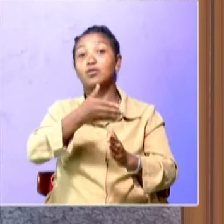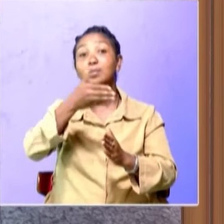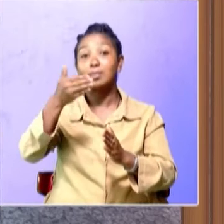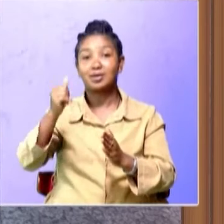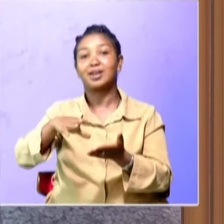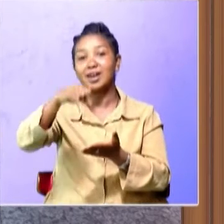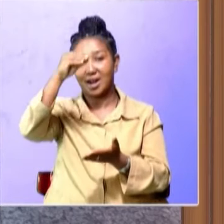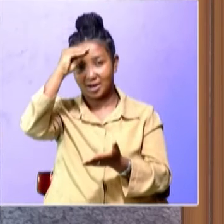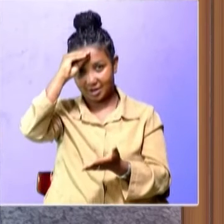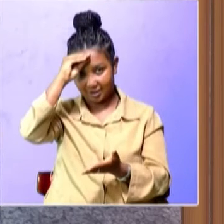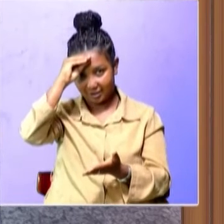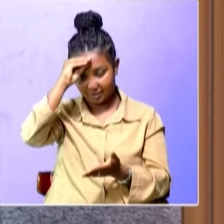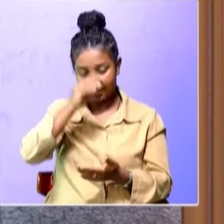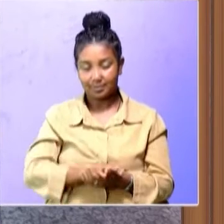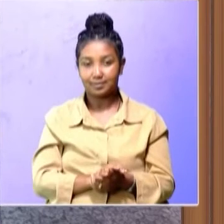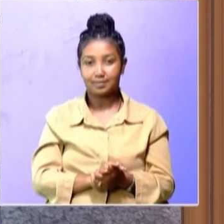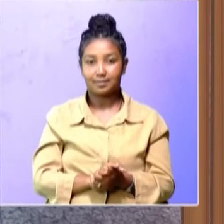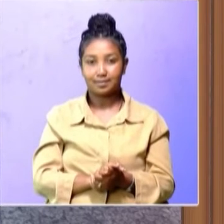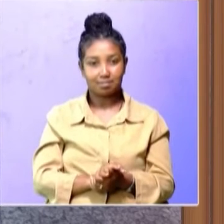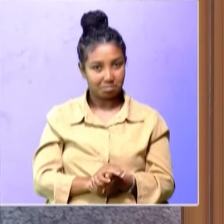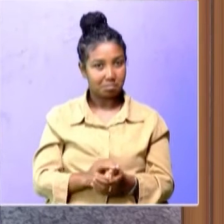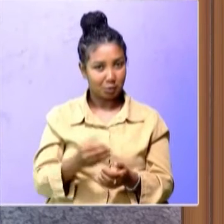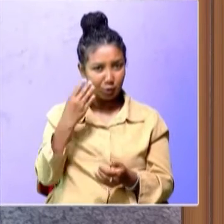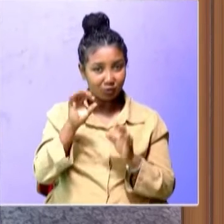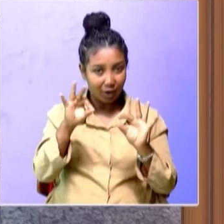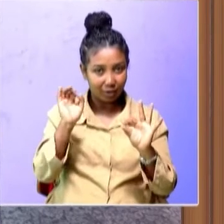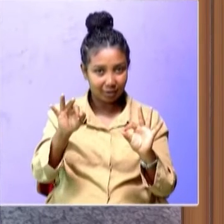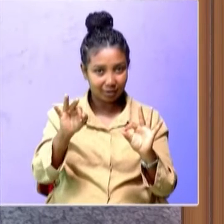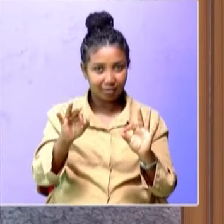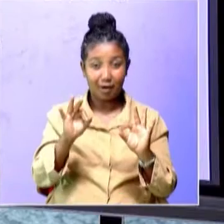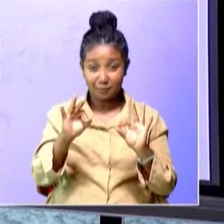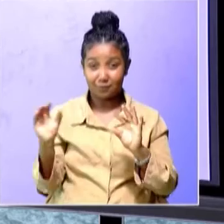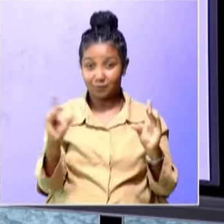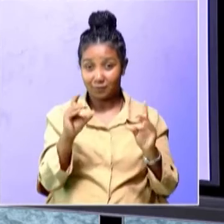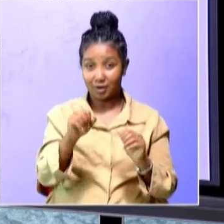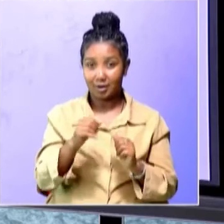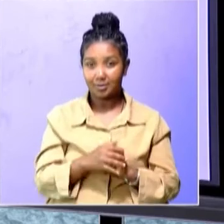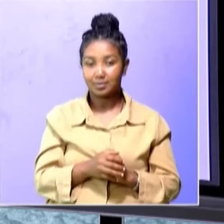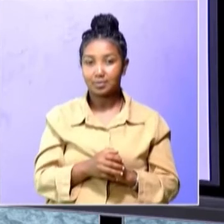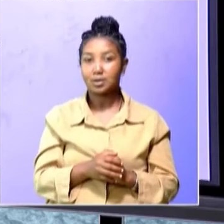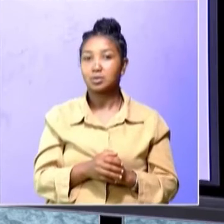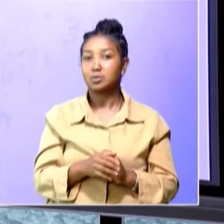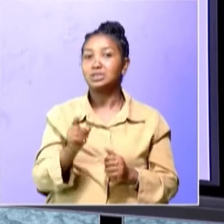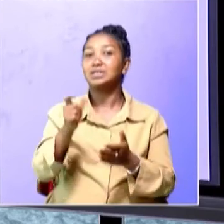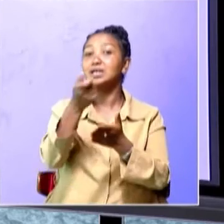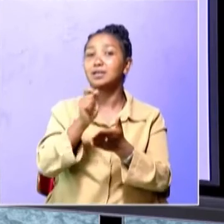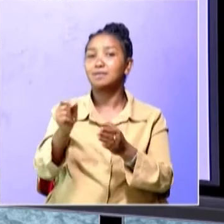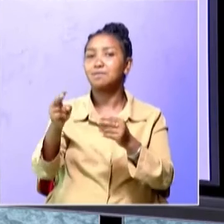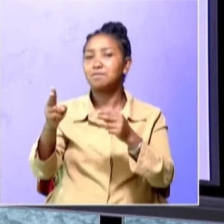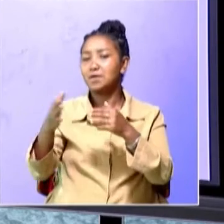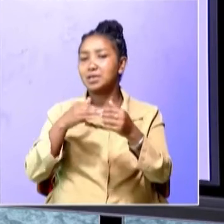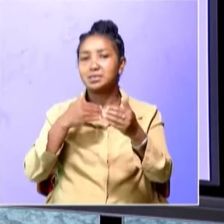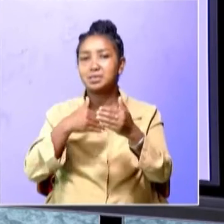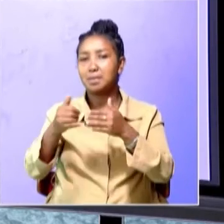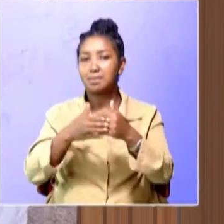better learning environment. Isn't that a wonderful argumentative paragraph? Which is written very